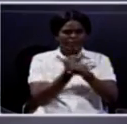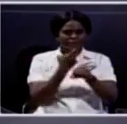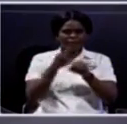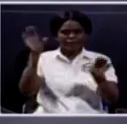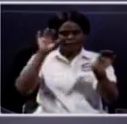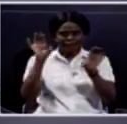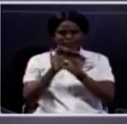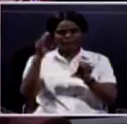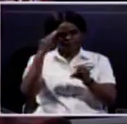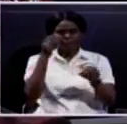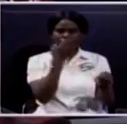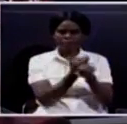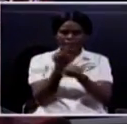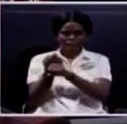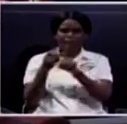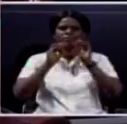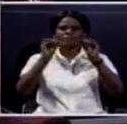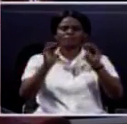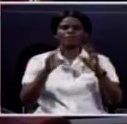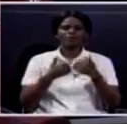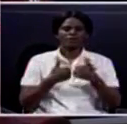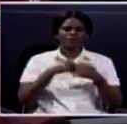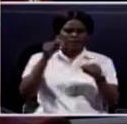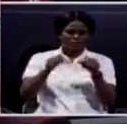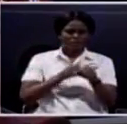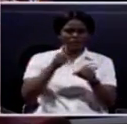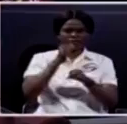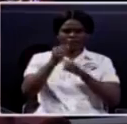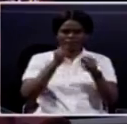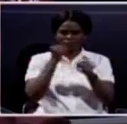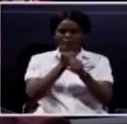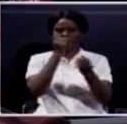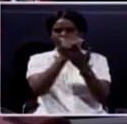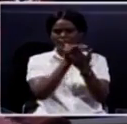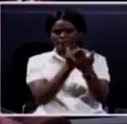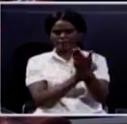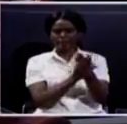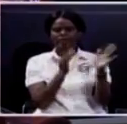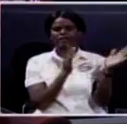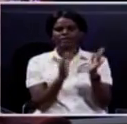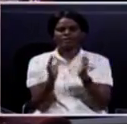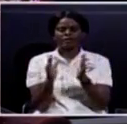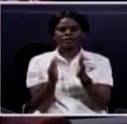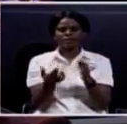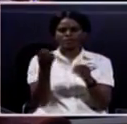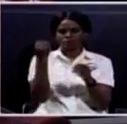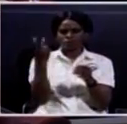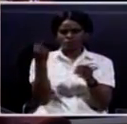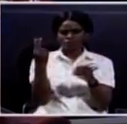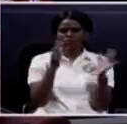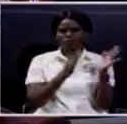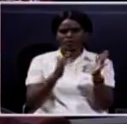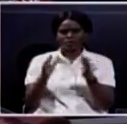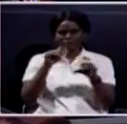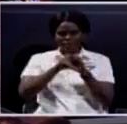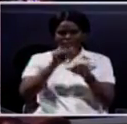know the hurdles that these teachers go through? In each and every lesson, you must prepare a lesson plan. Maybe 12 lesson plans in a day.